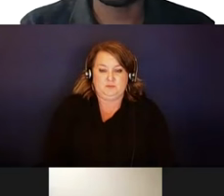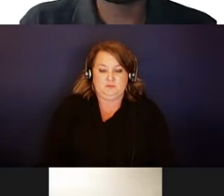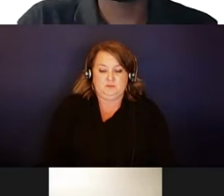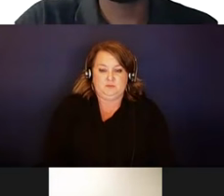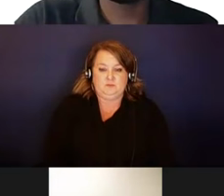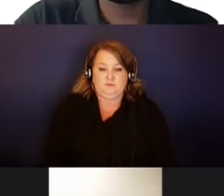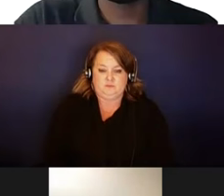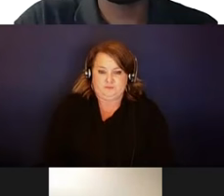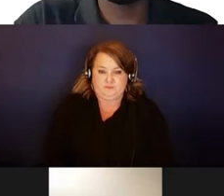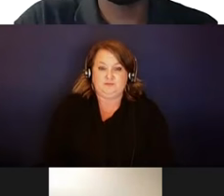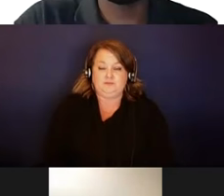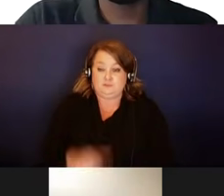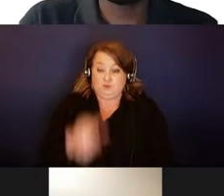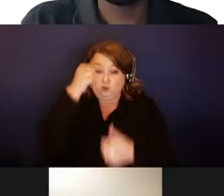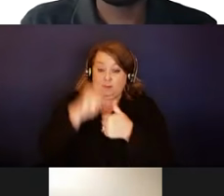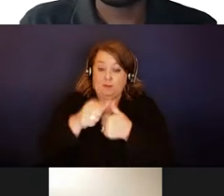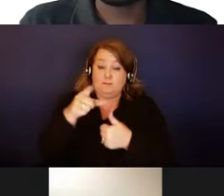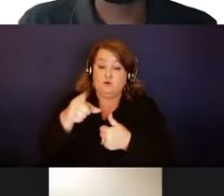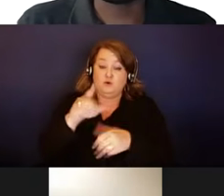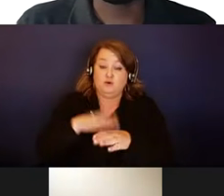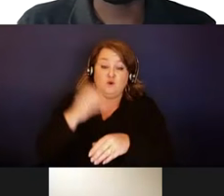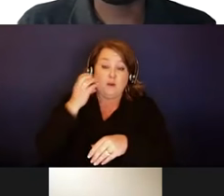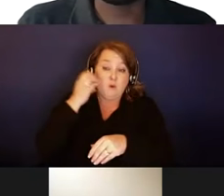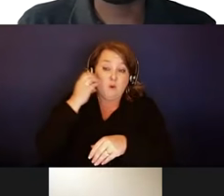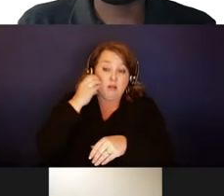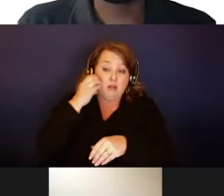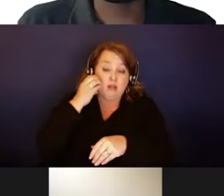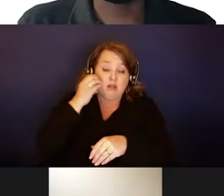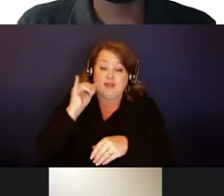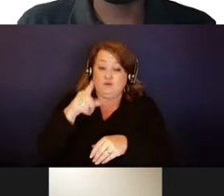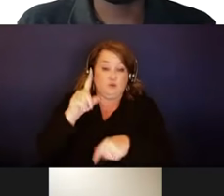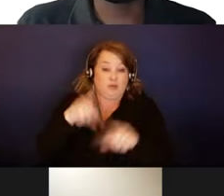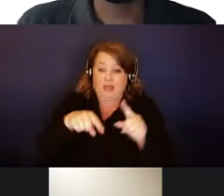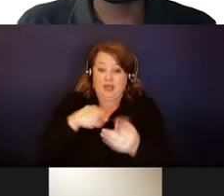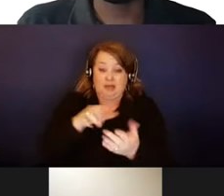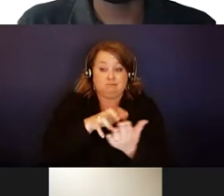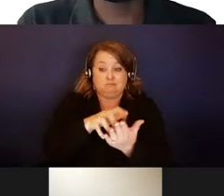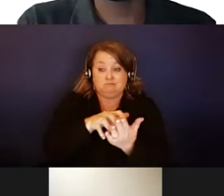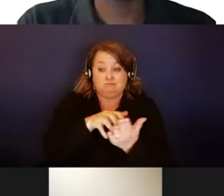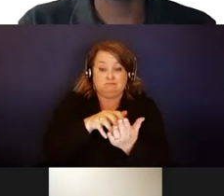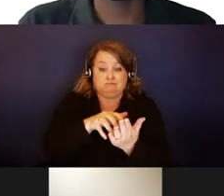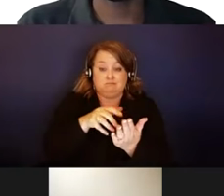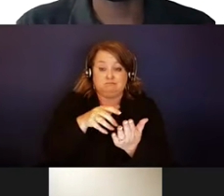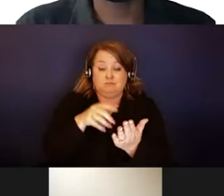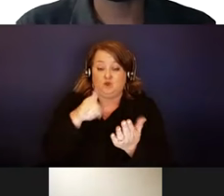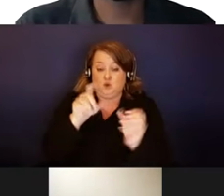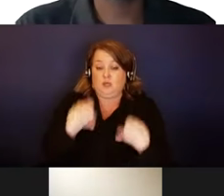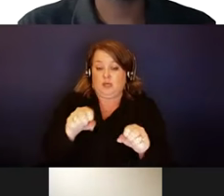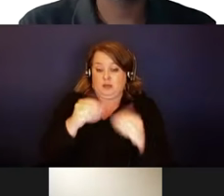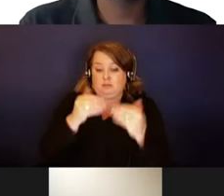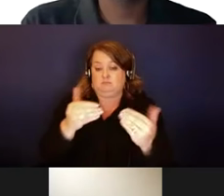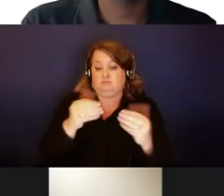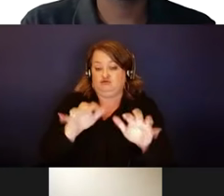Okay, and as a reminder, if you're on mobile, if you can't enter into the poll, then you can also use our chat